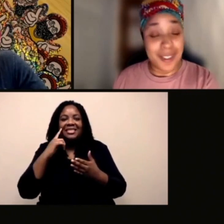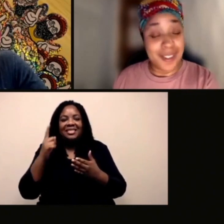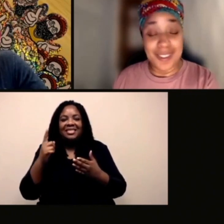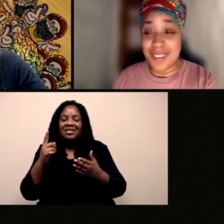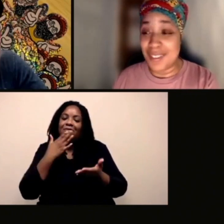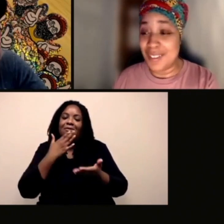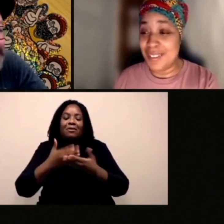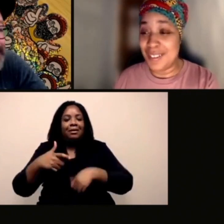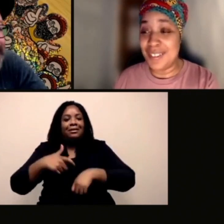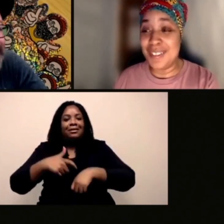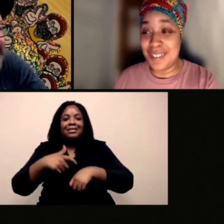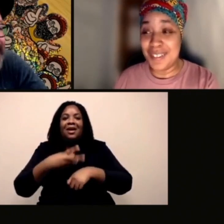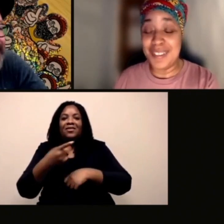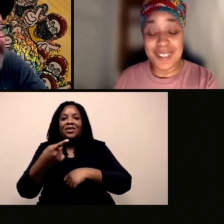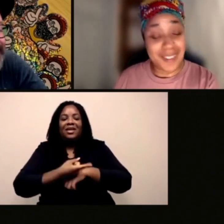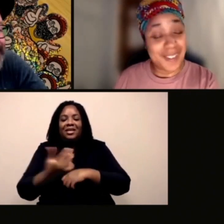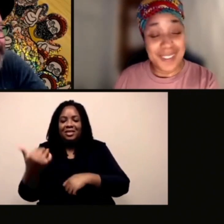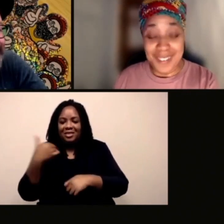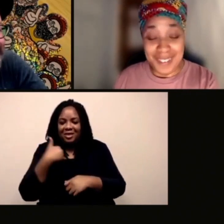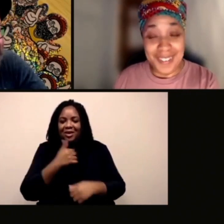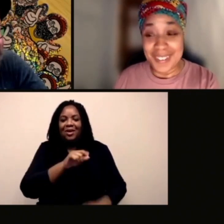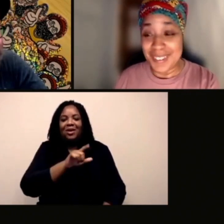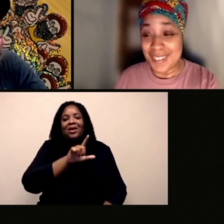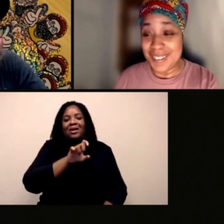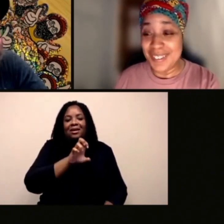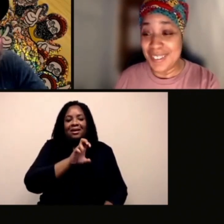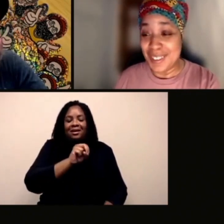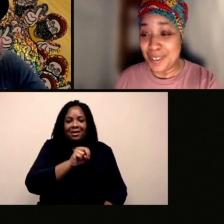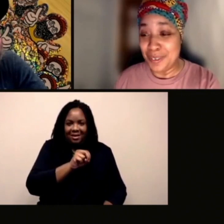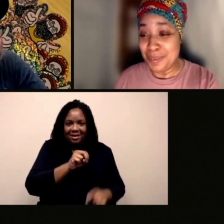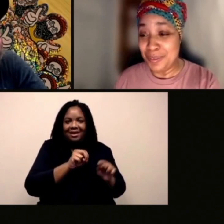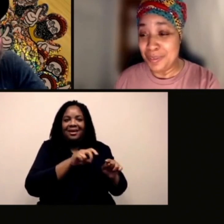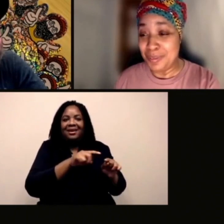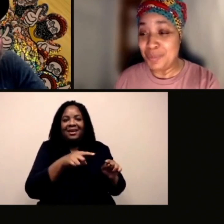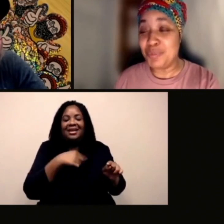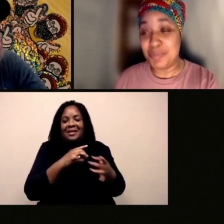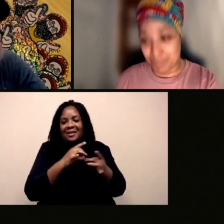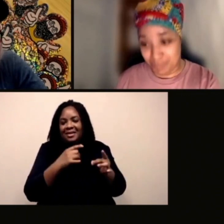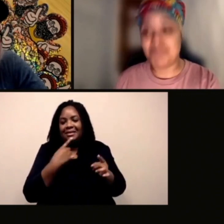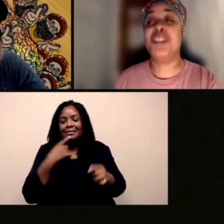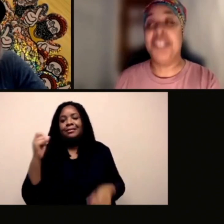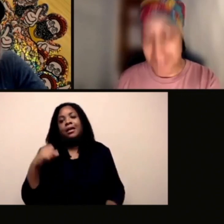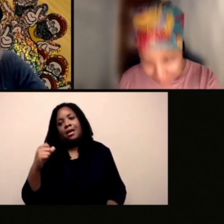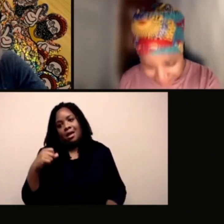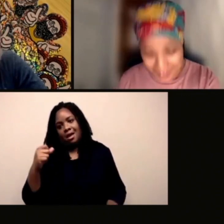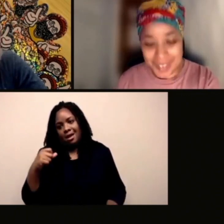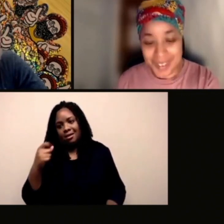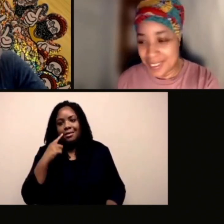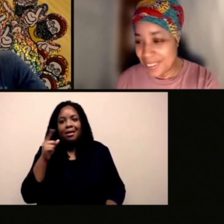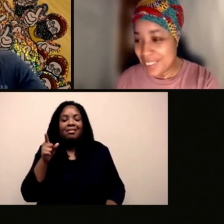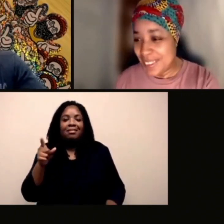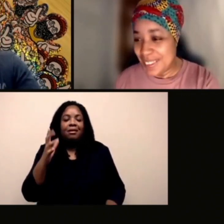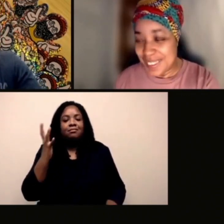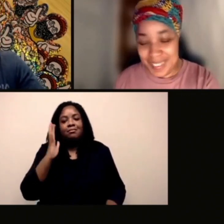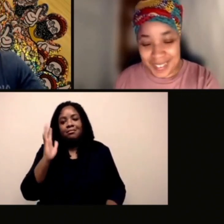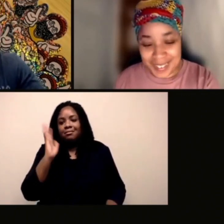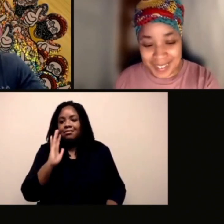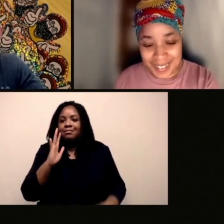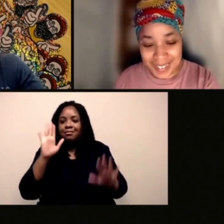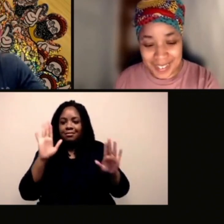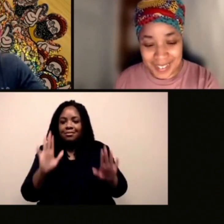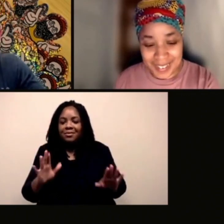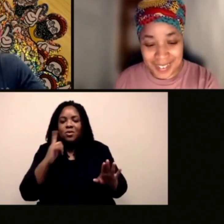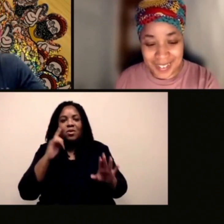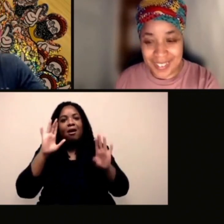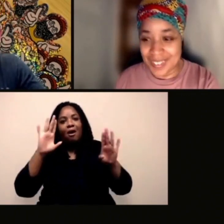is shaking his head. I am going to assume that they're all going to say, yes, that was. We just coming off of a high